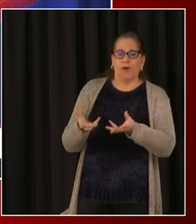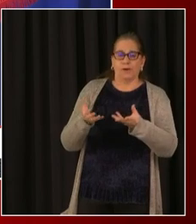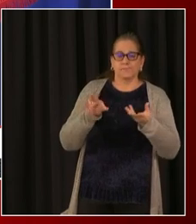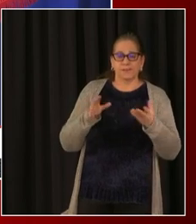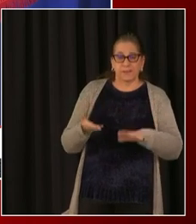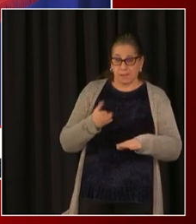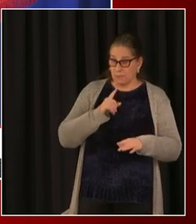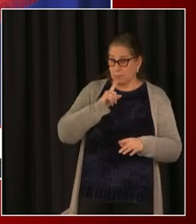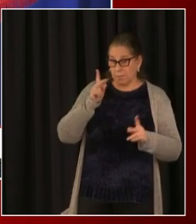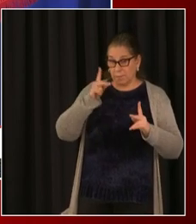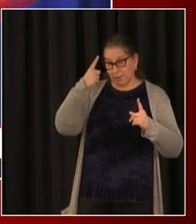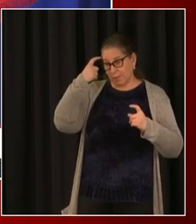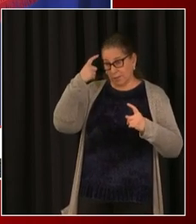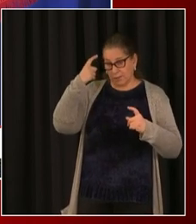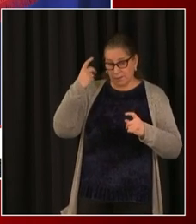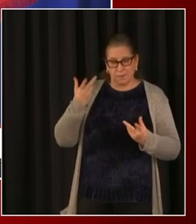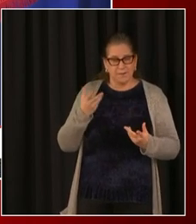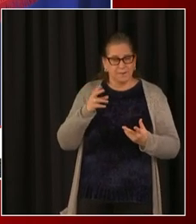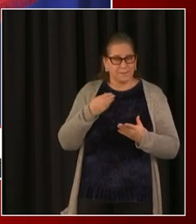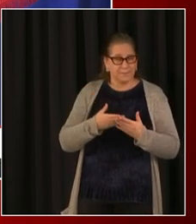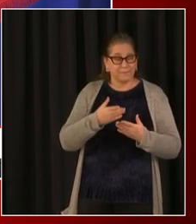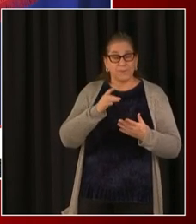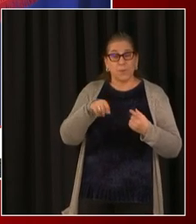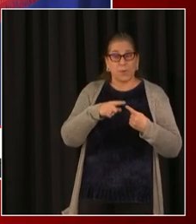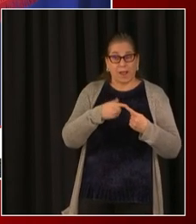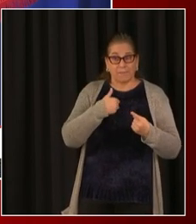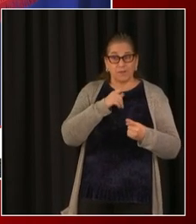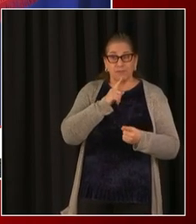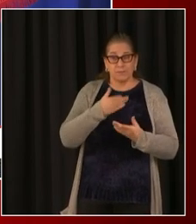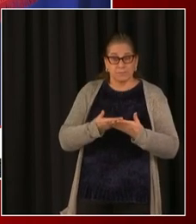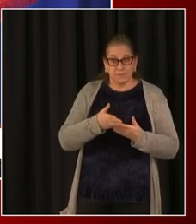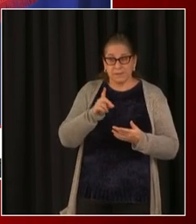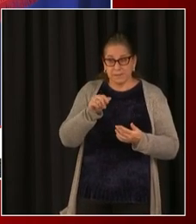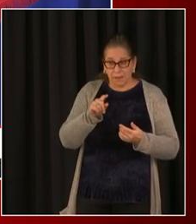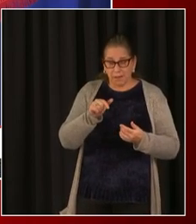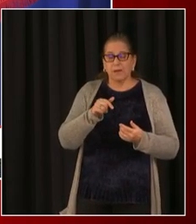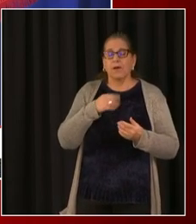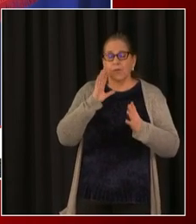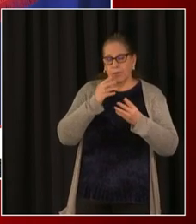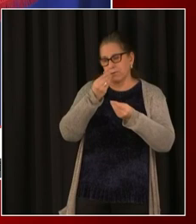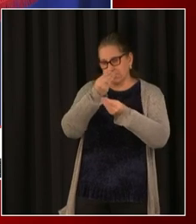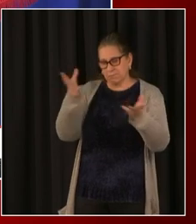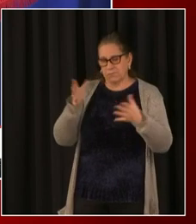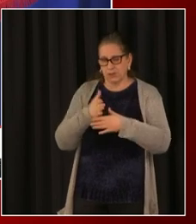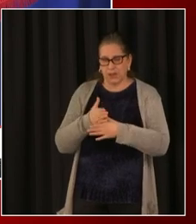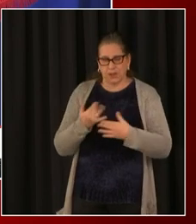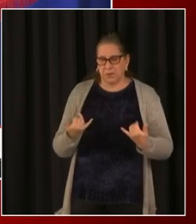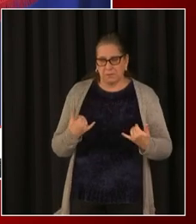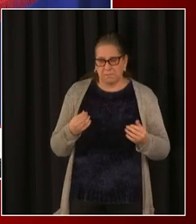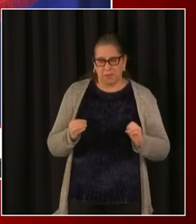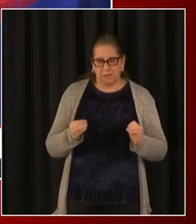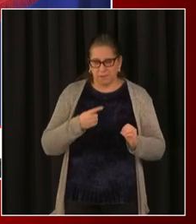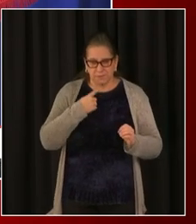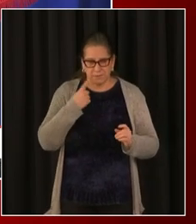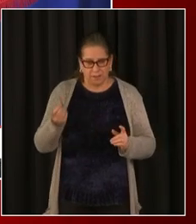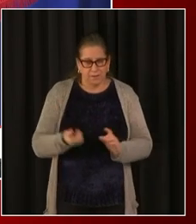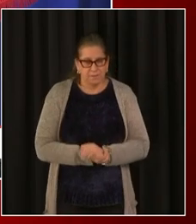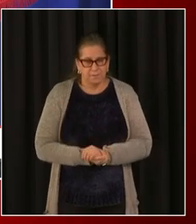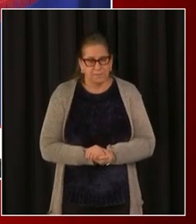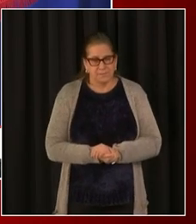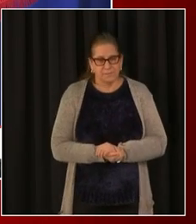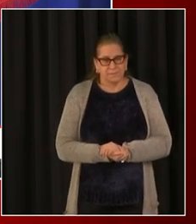make it available. Yes. Well, one for Chief Conte quickly.